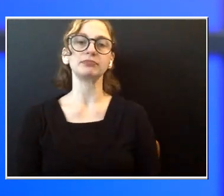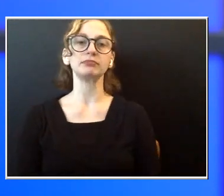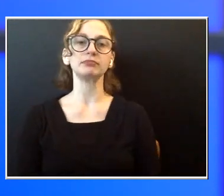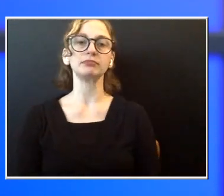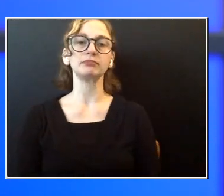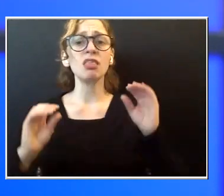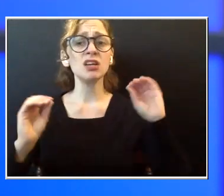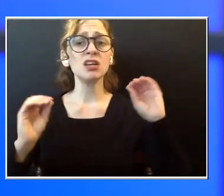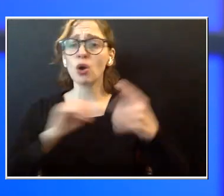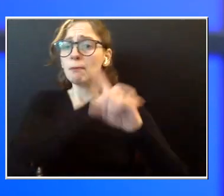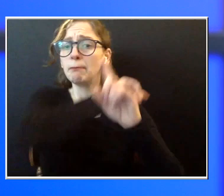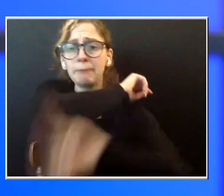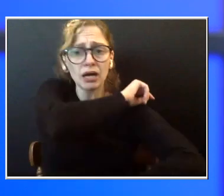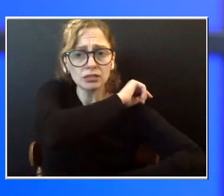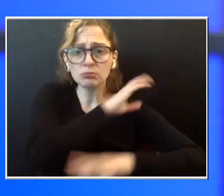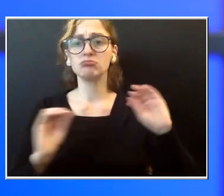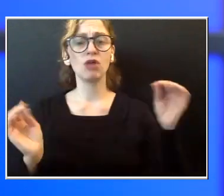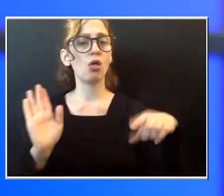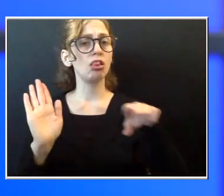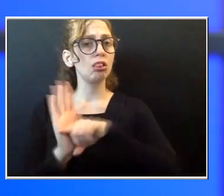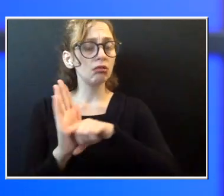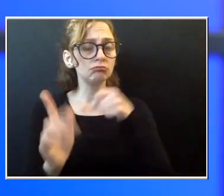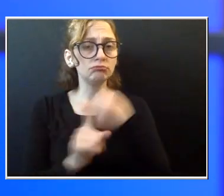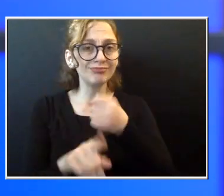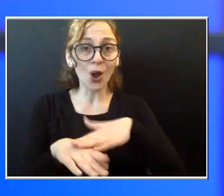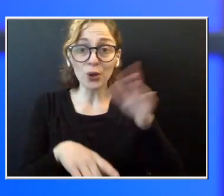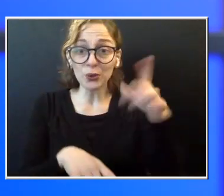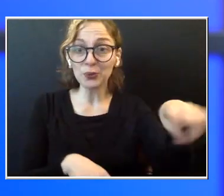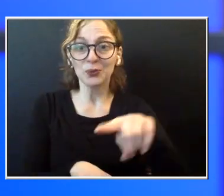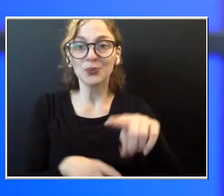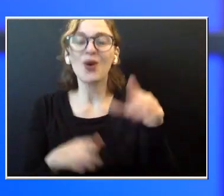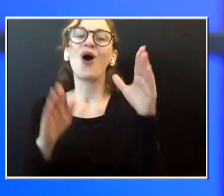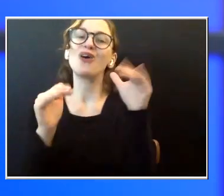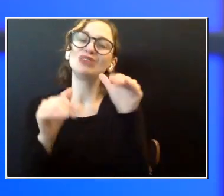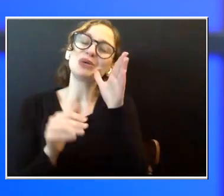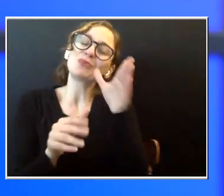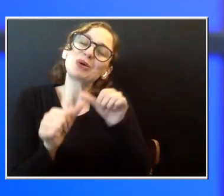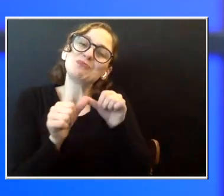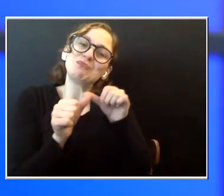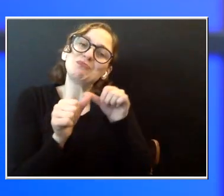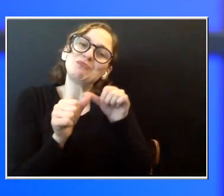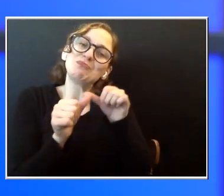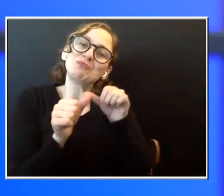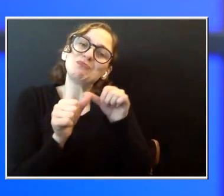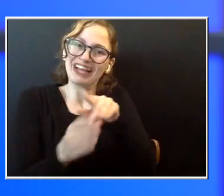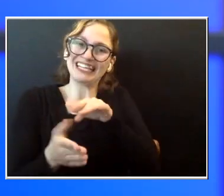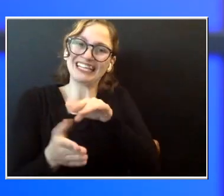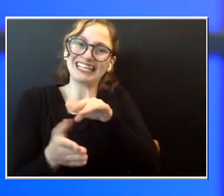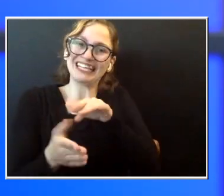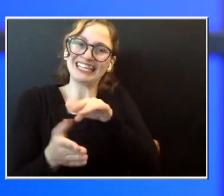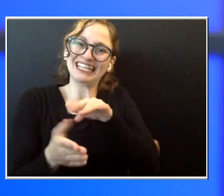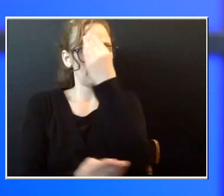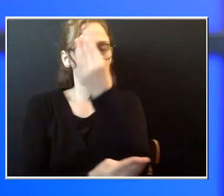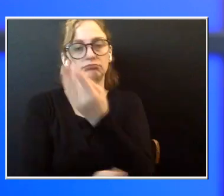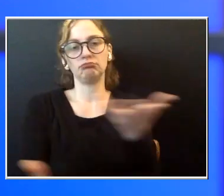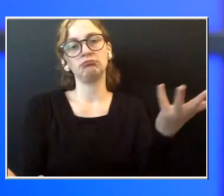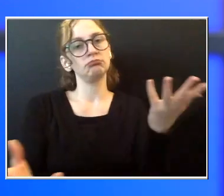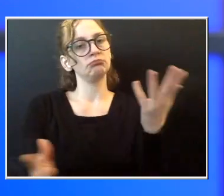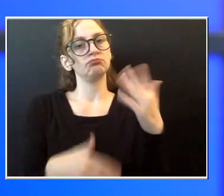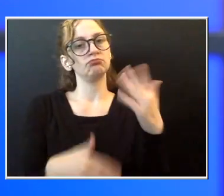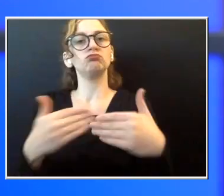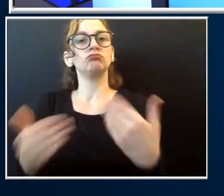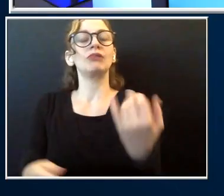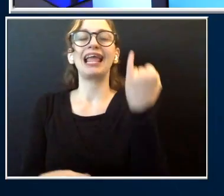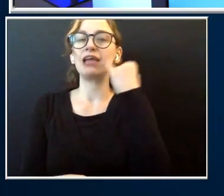you. Hopefully you will continue to be in that study, and we will give you information as it comes along if you don't withdraw your